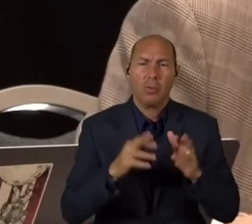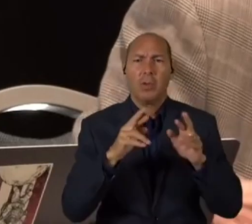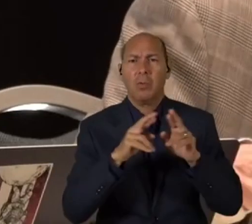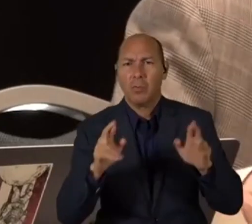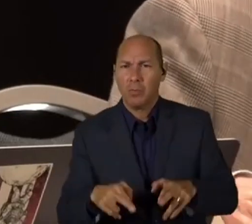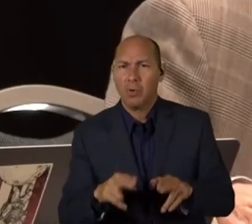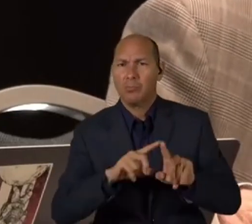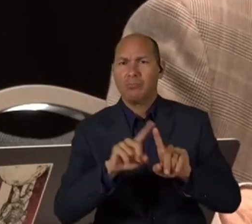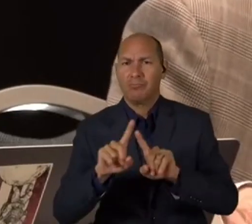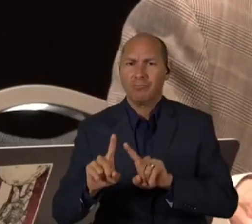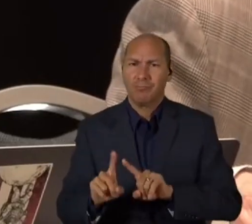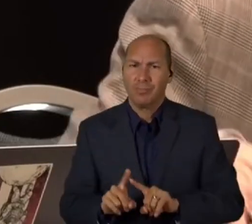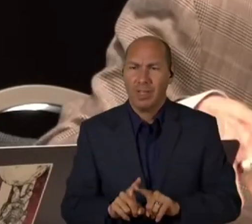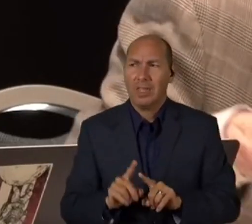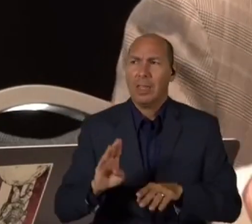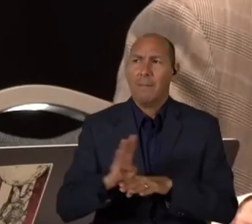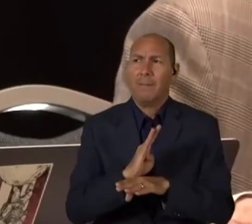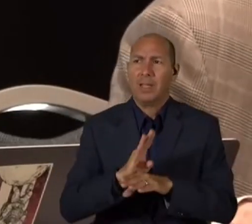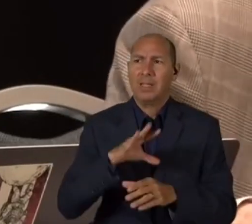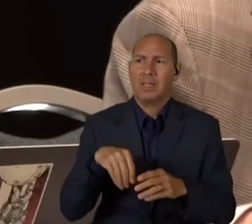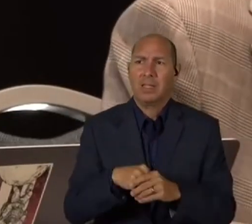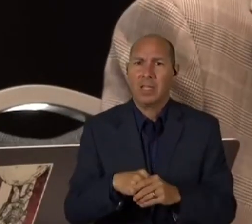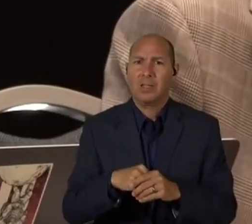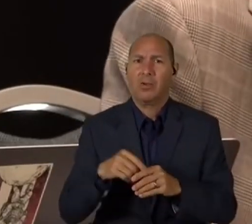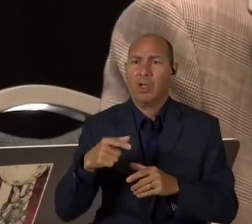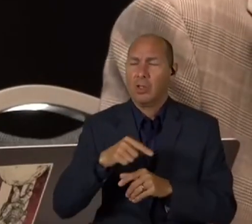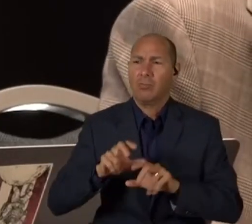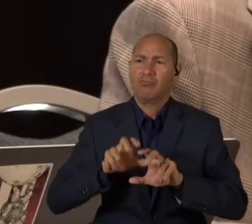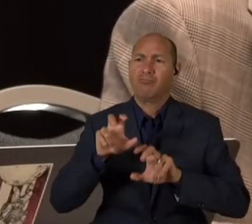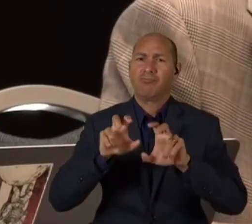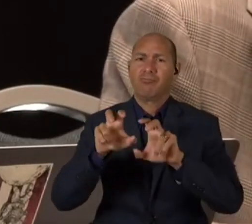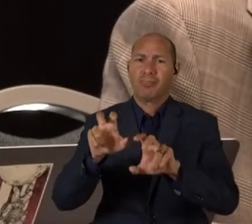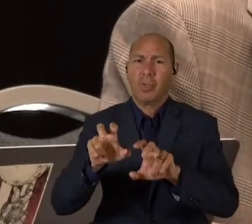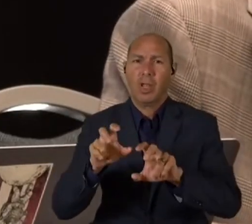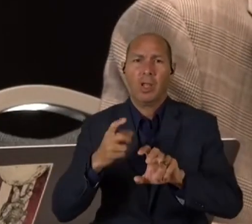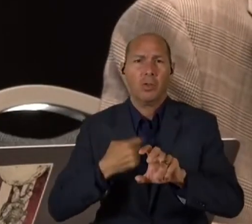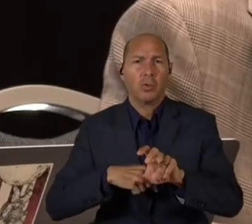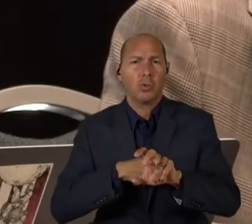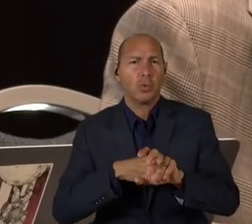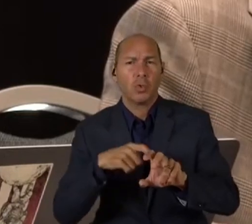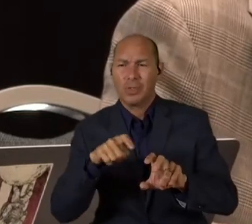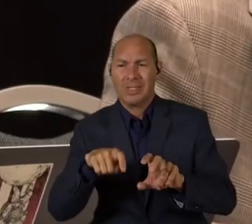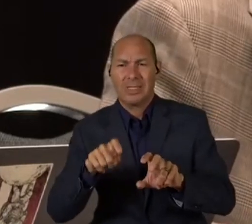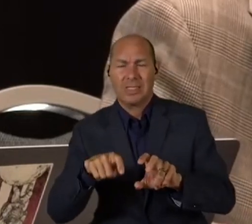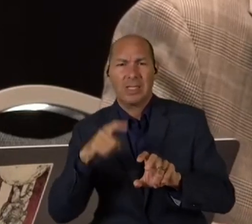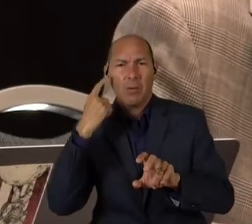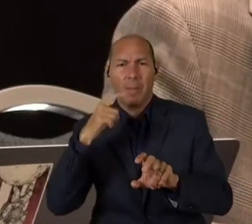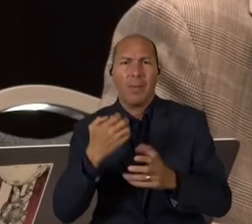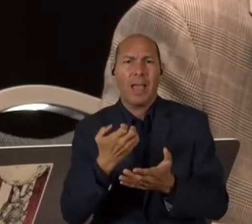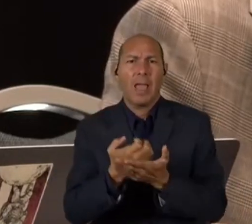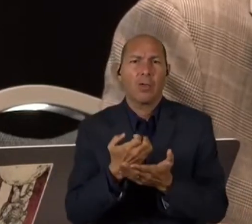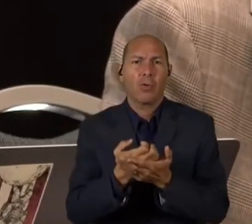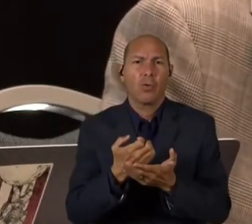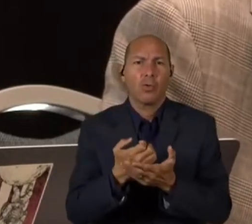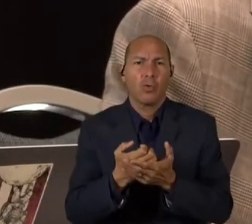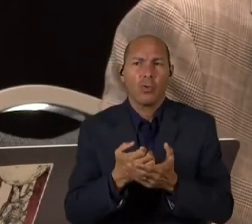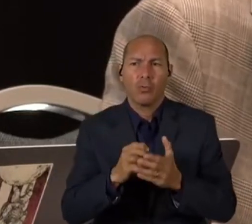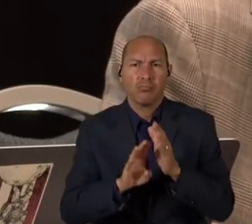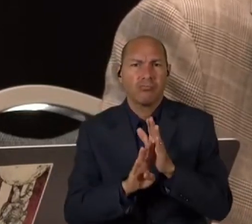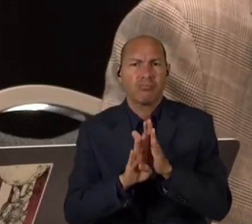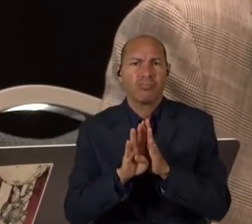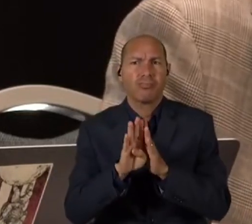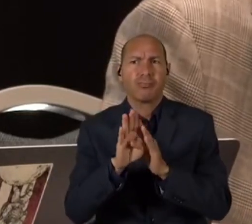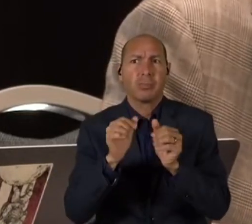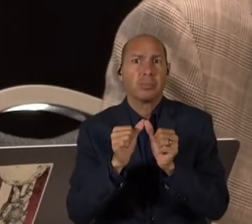economists, members of the business community, investors, about what is needed to get Puerto Rico to sustainable economic growth over the long